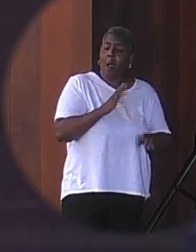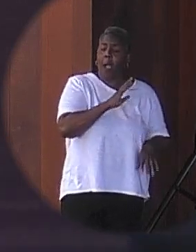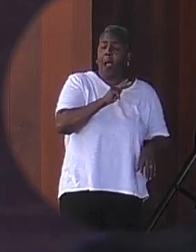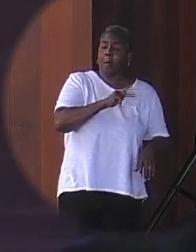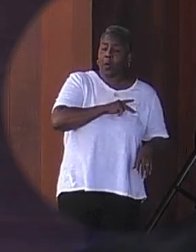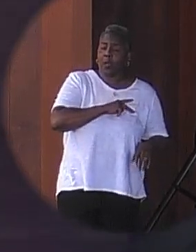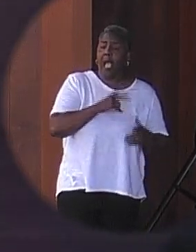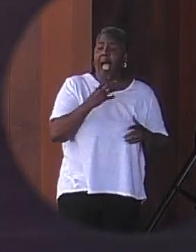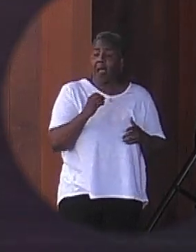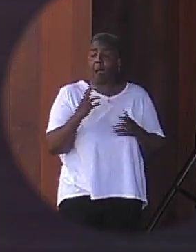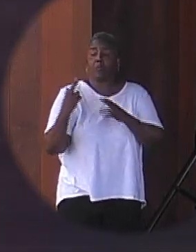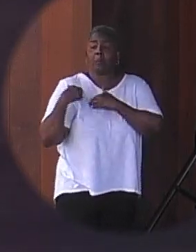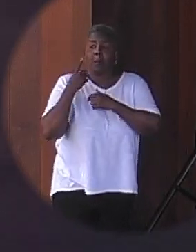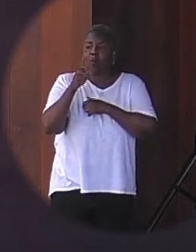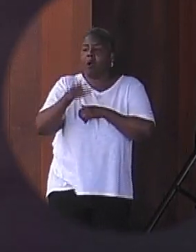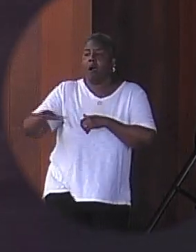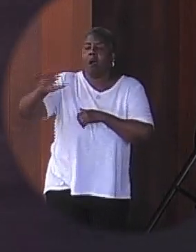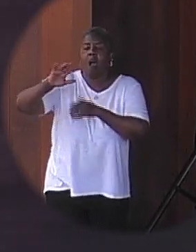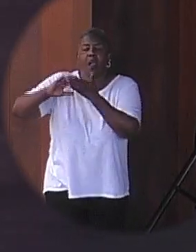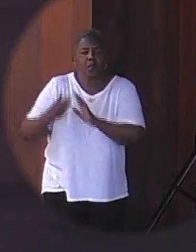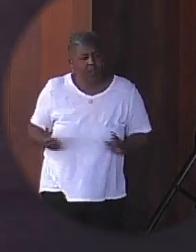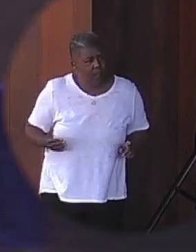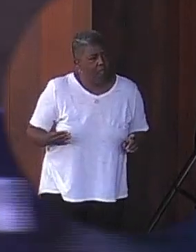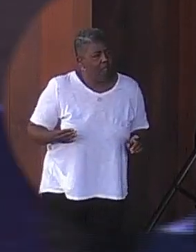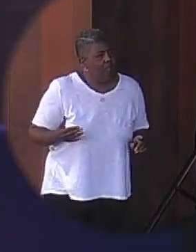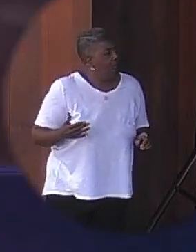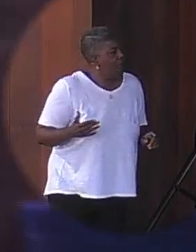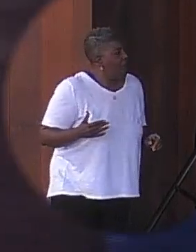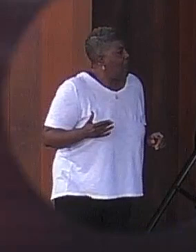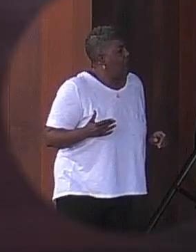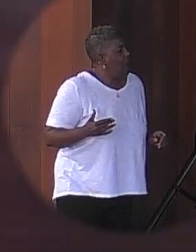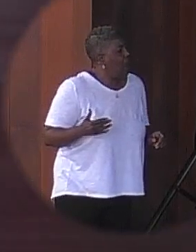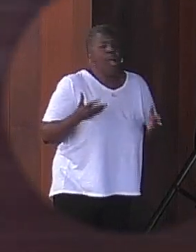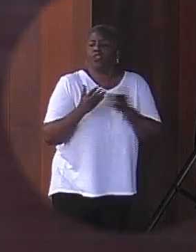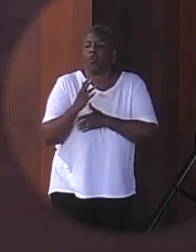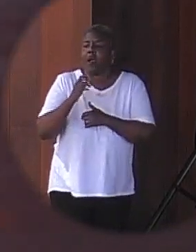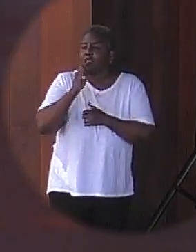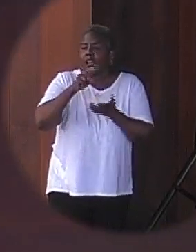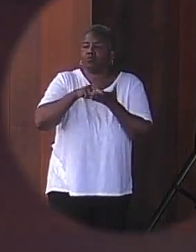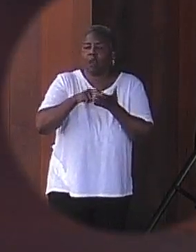my communal responsibility? I knew there wouldn't be a lot of shouting today. That's all right.